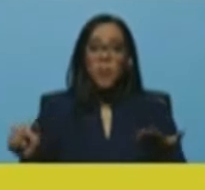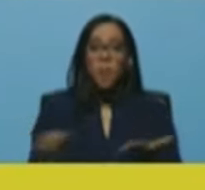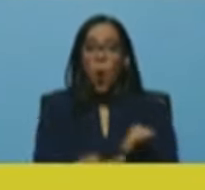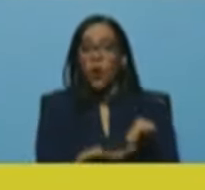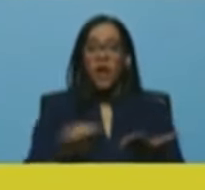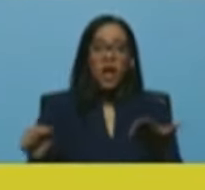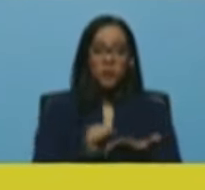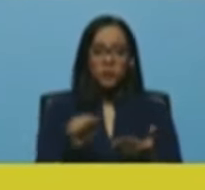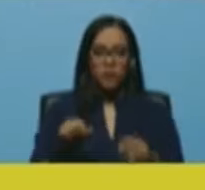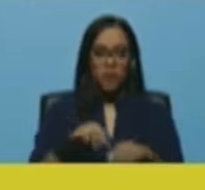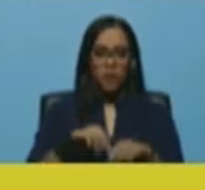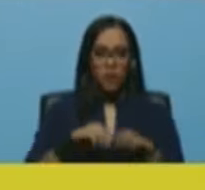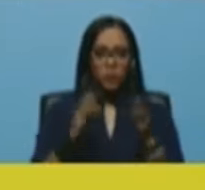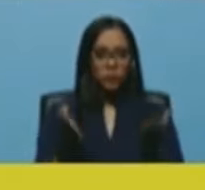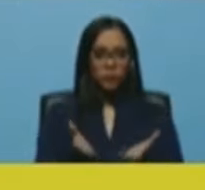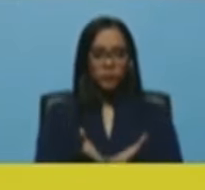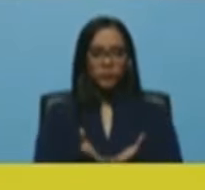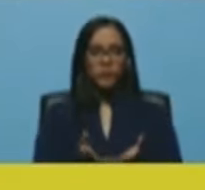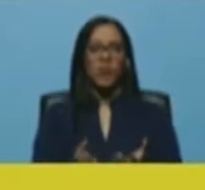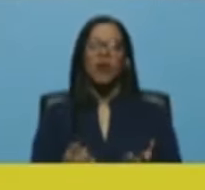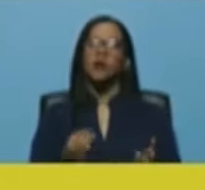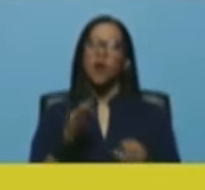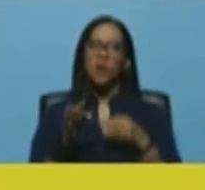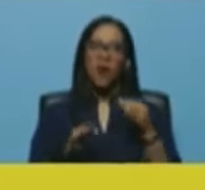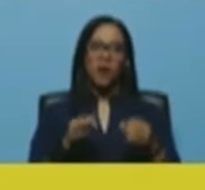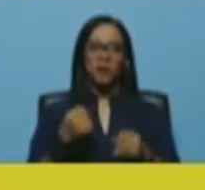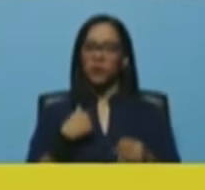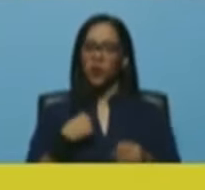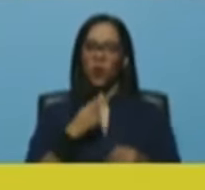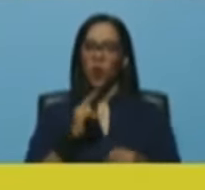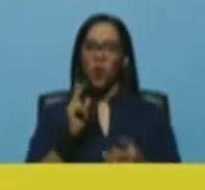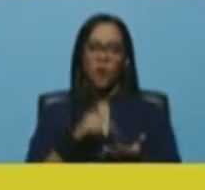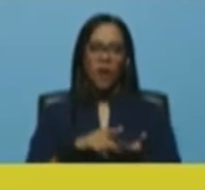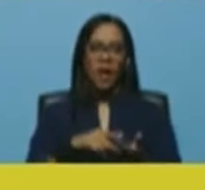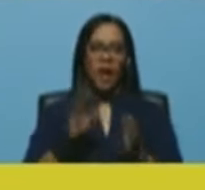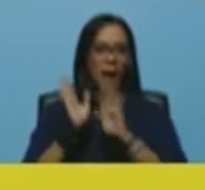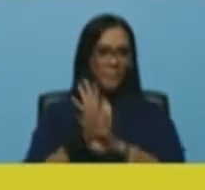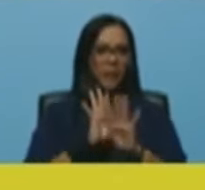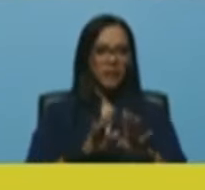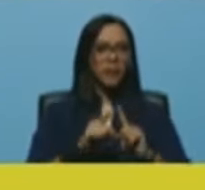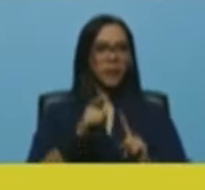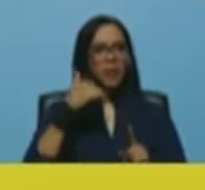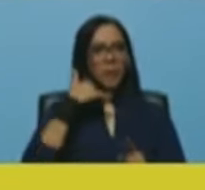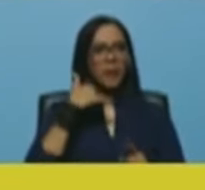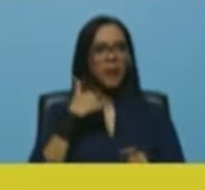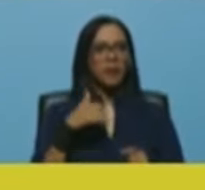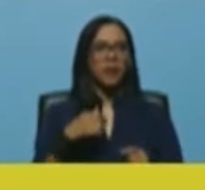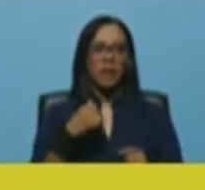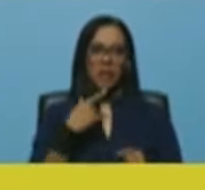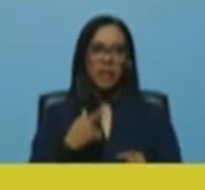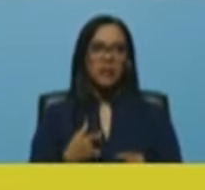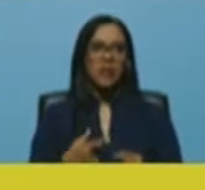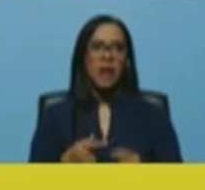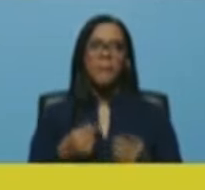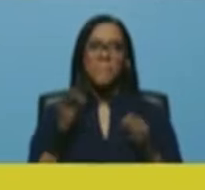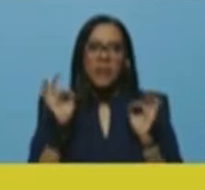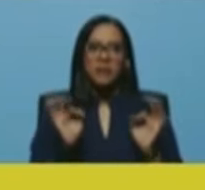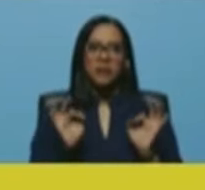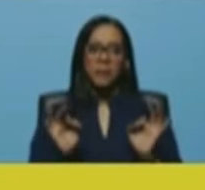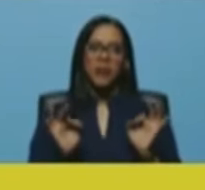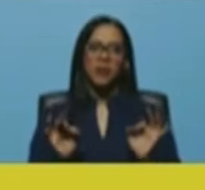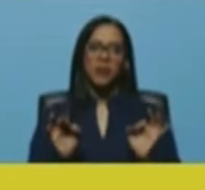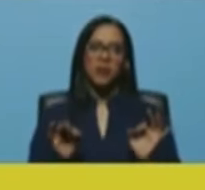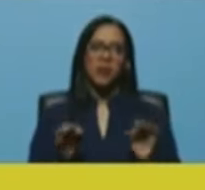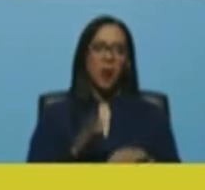the face of the earth. That's what I was saying, because I didn't attend the march, but I called, and